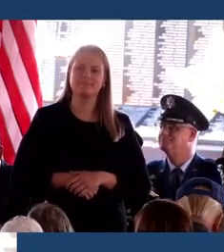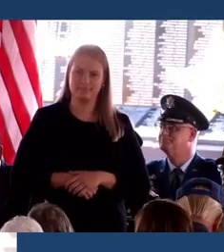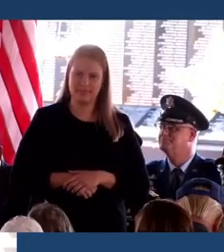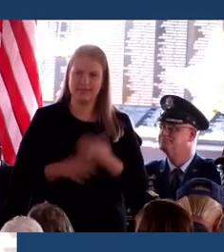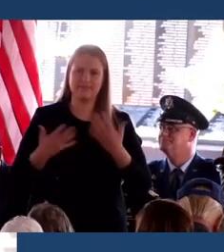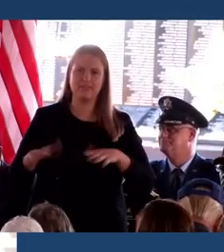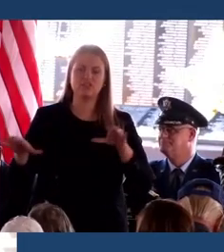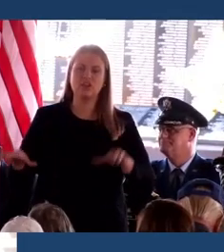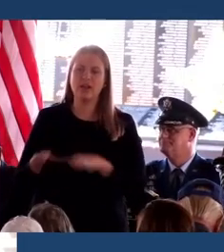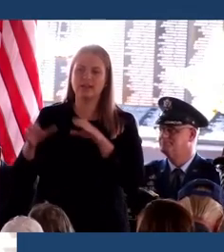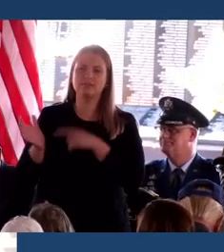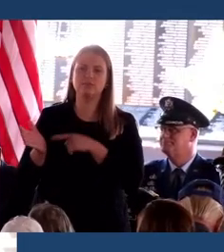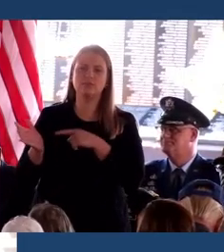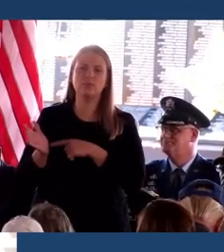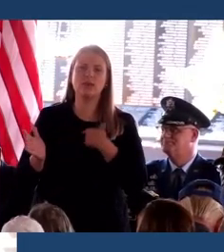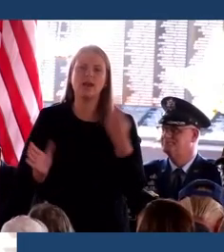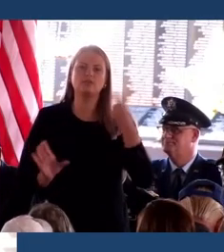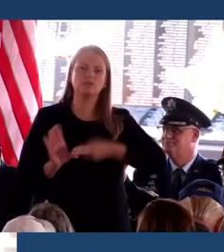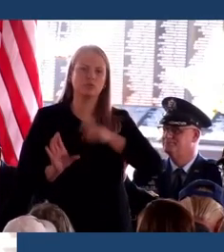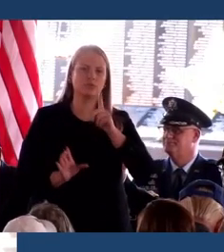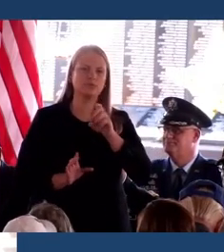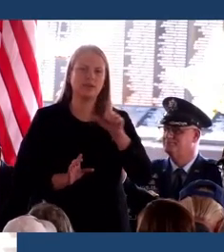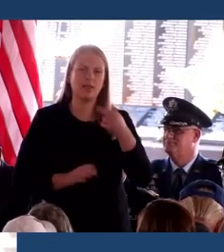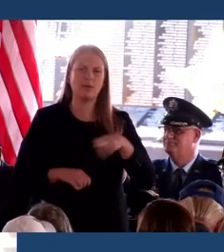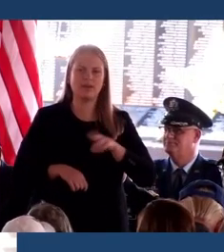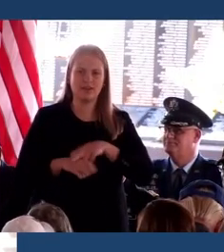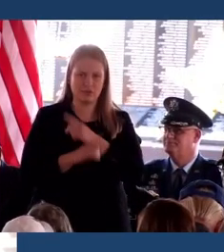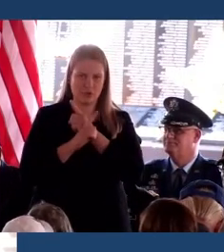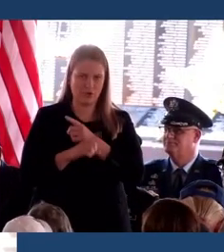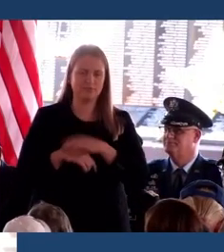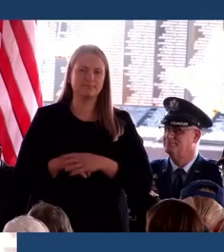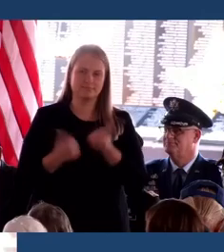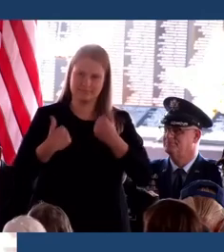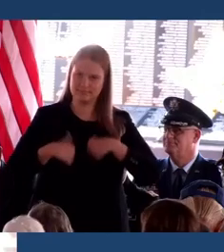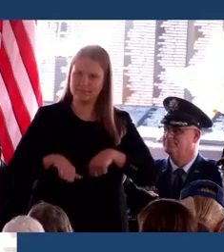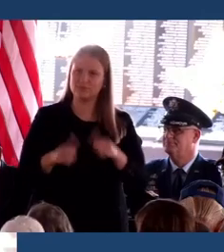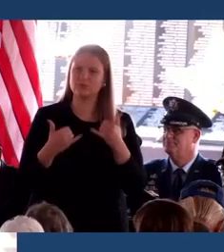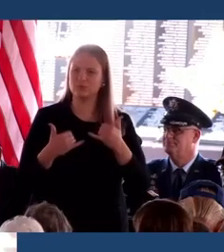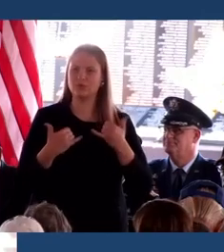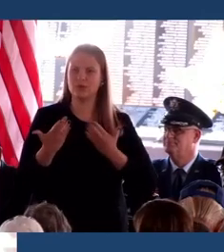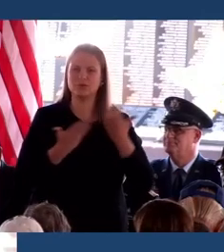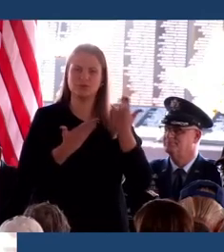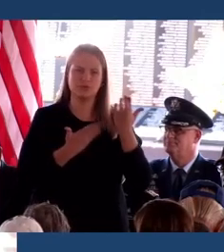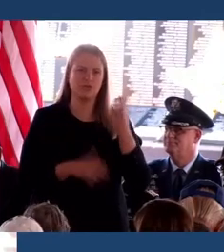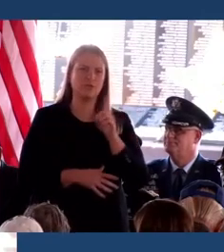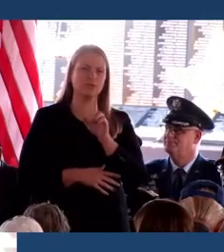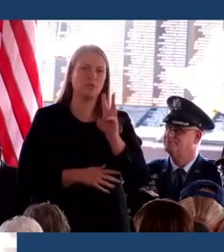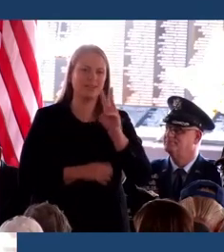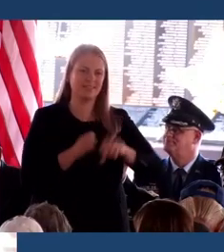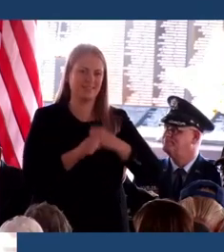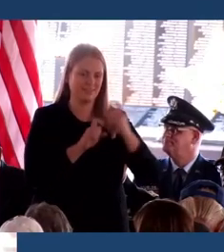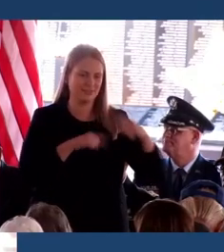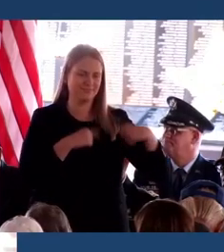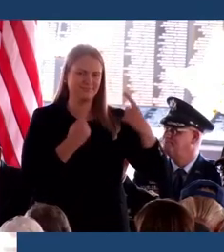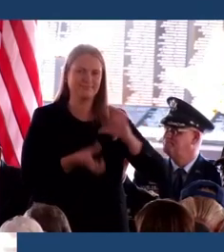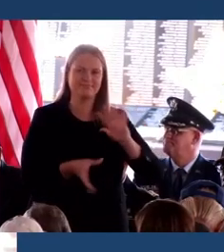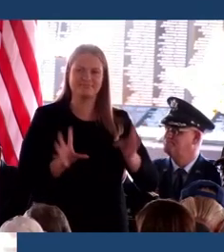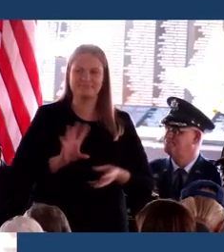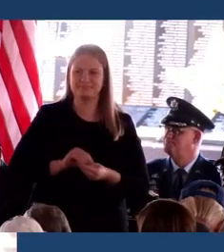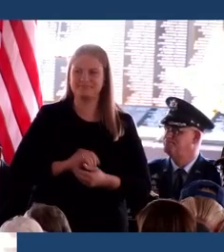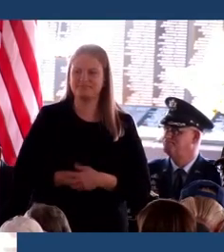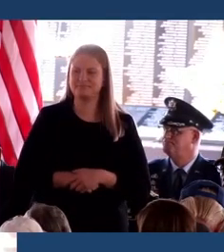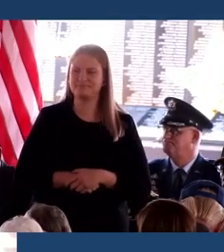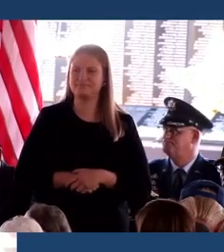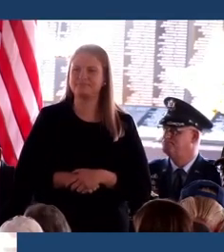duty, I joined the Delaware National Guard. I am still currently serving with 26 years total service time.